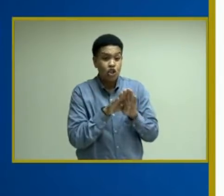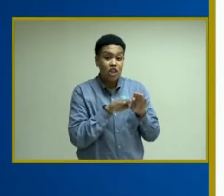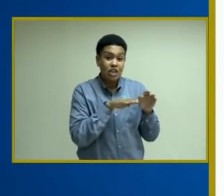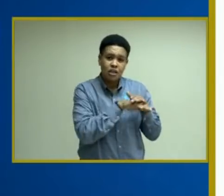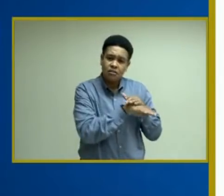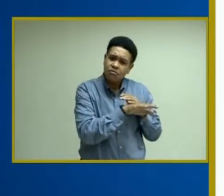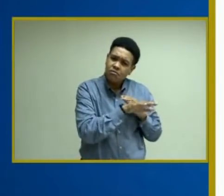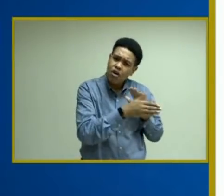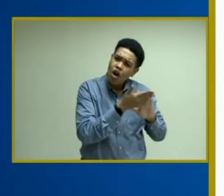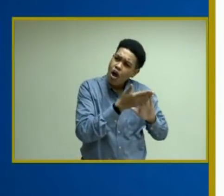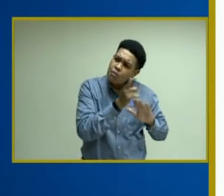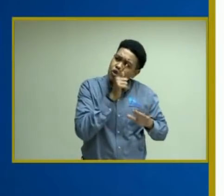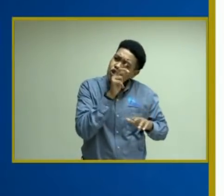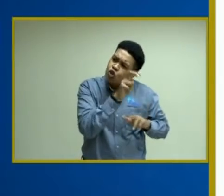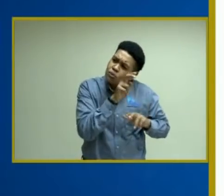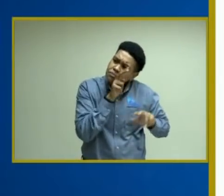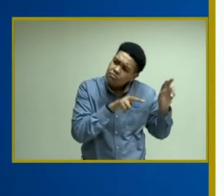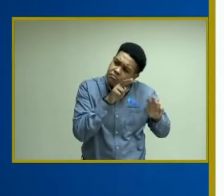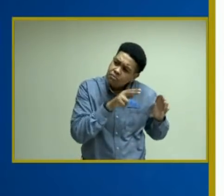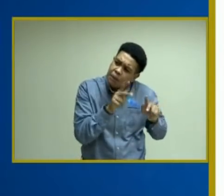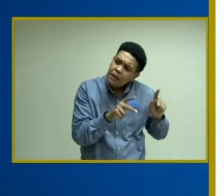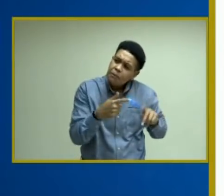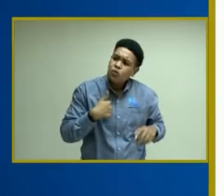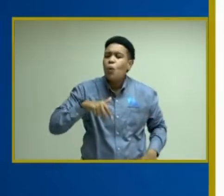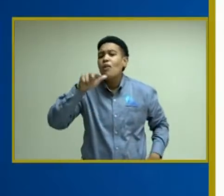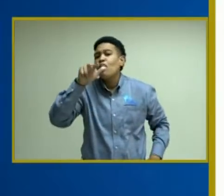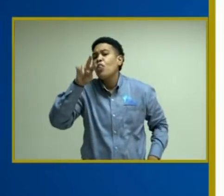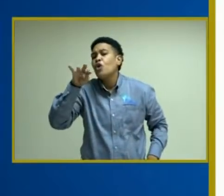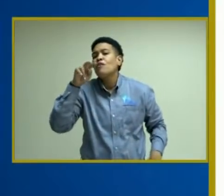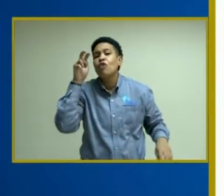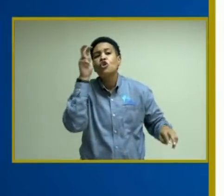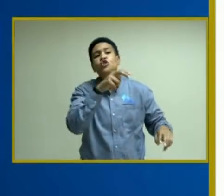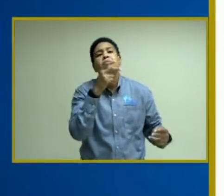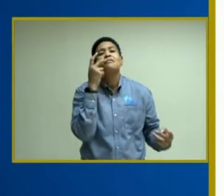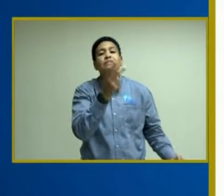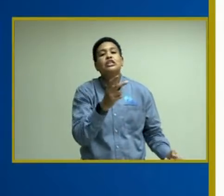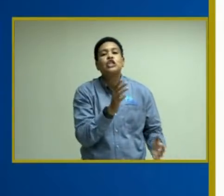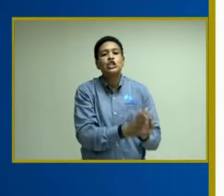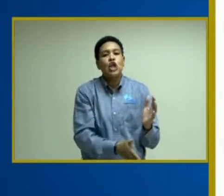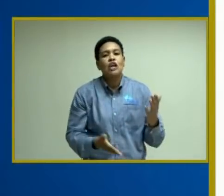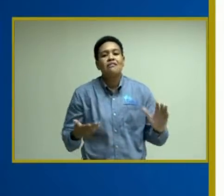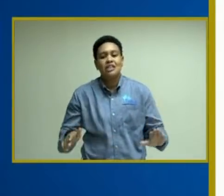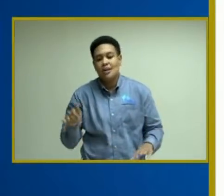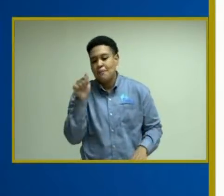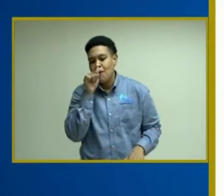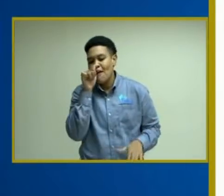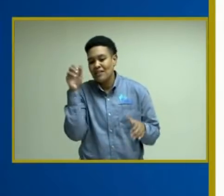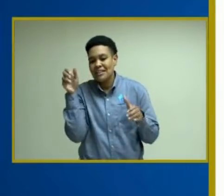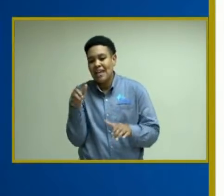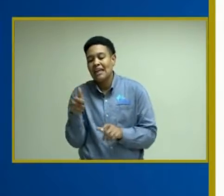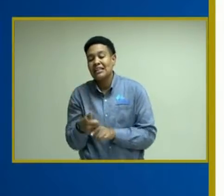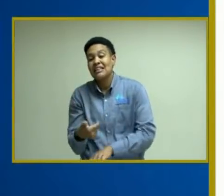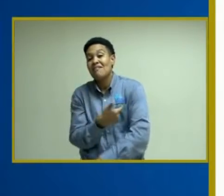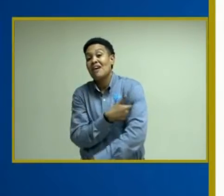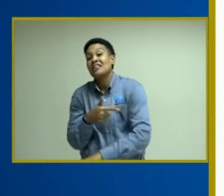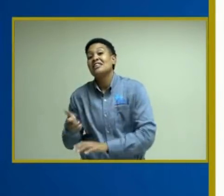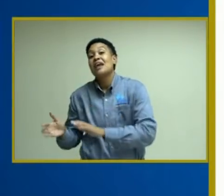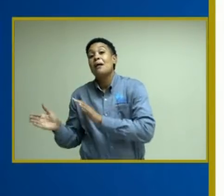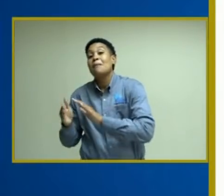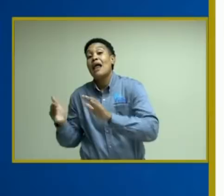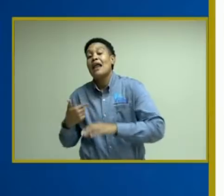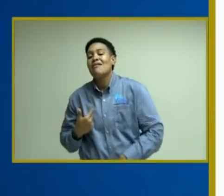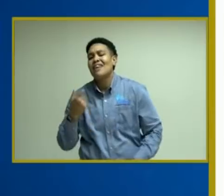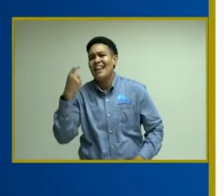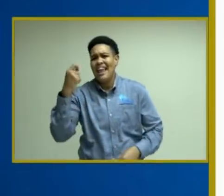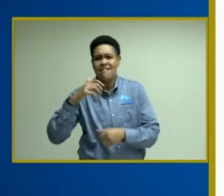operations to visit persons, so we had 34 visits that were done. The private sector vaccination initiative had 11